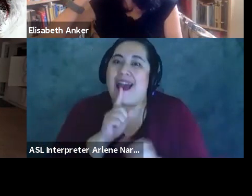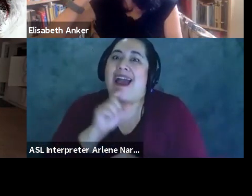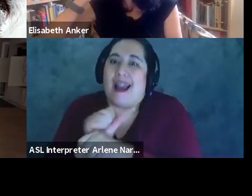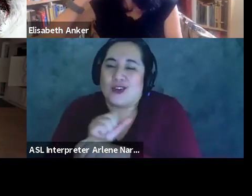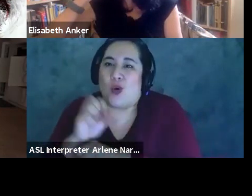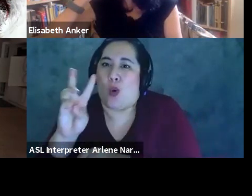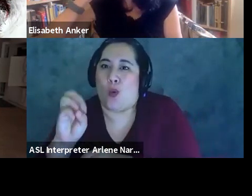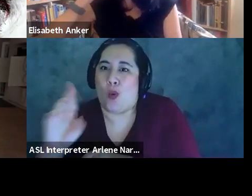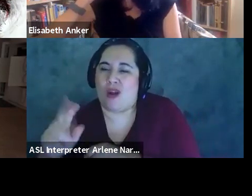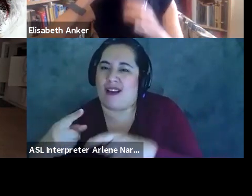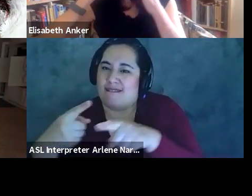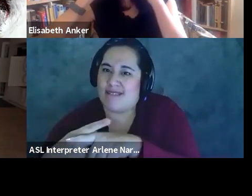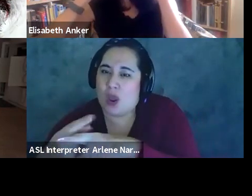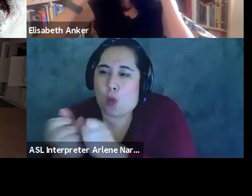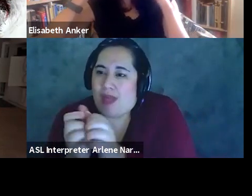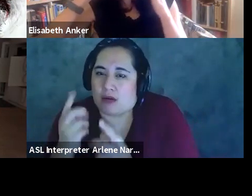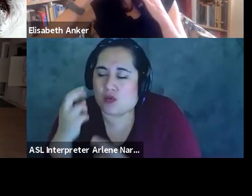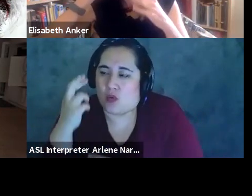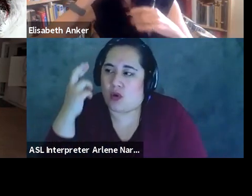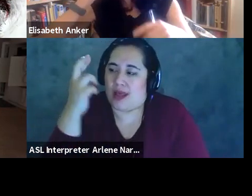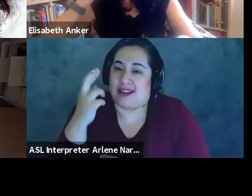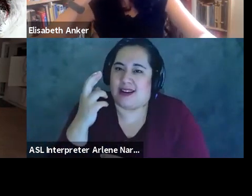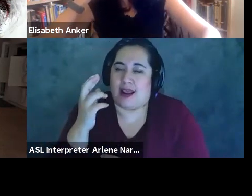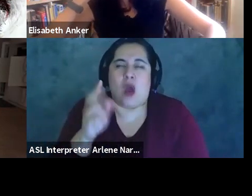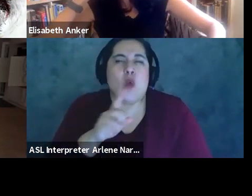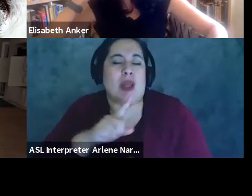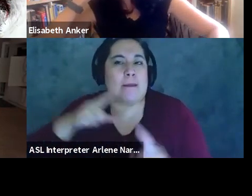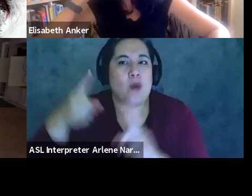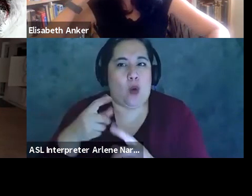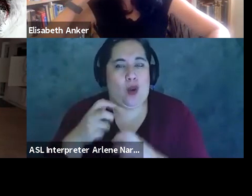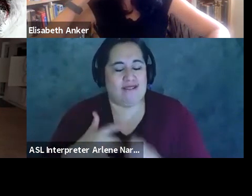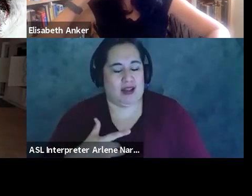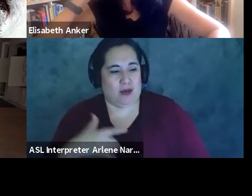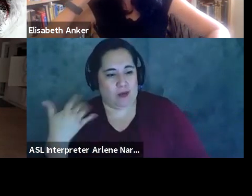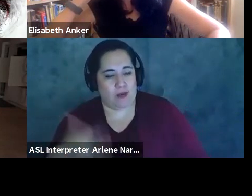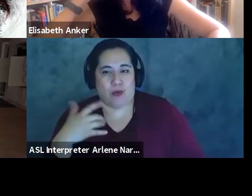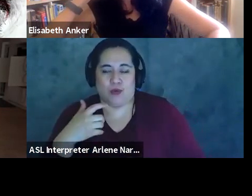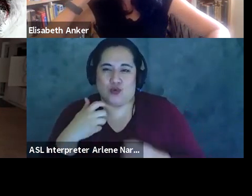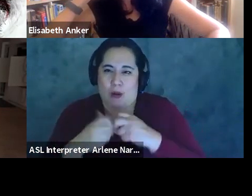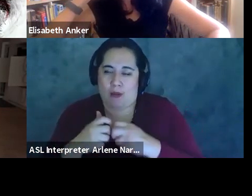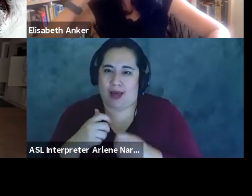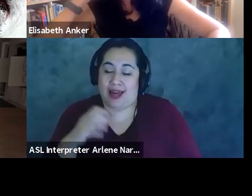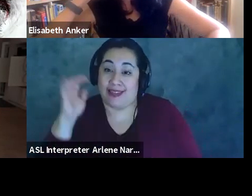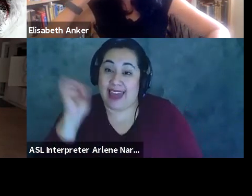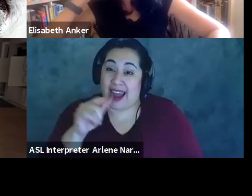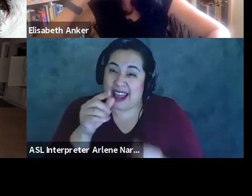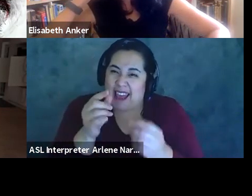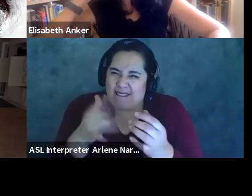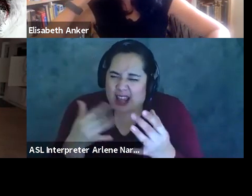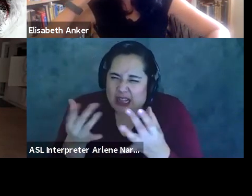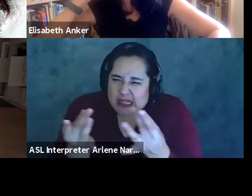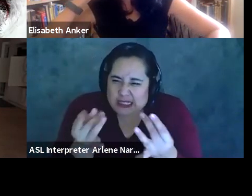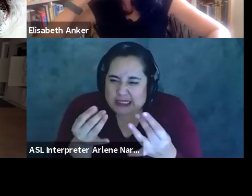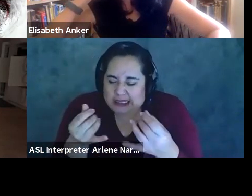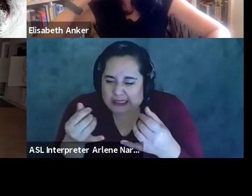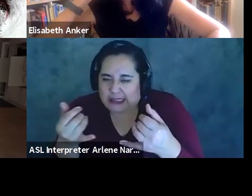the issue which really, I think, troubles me at the moment in particular is that very thin line,